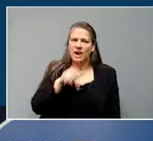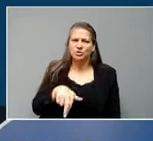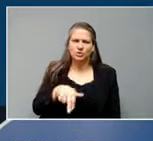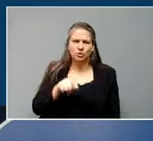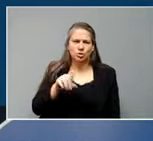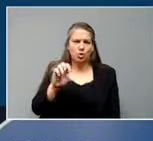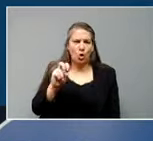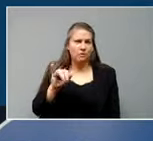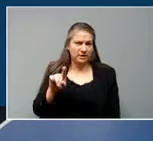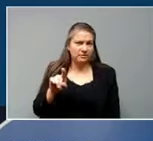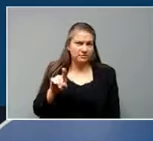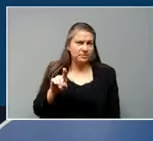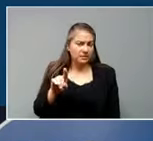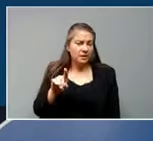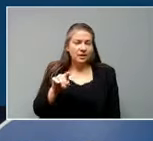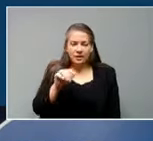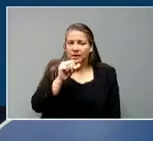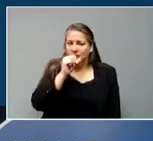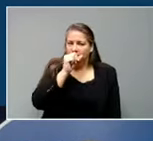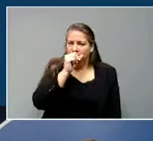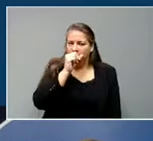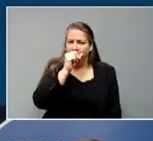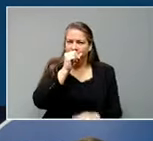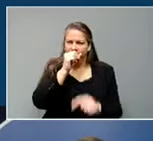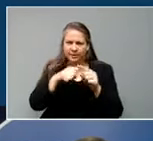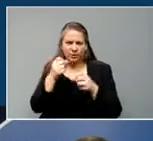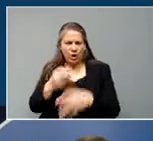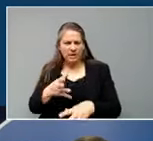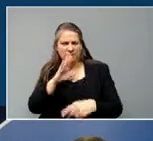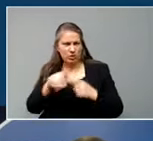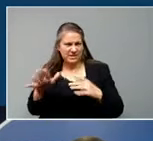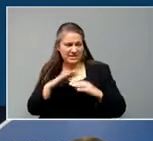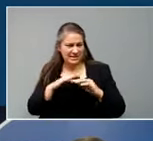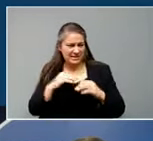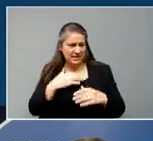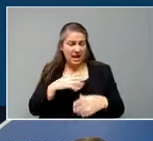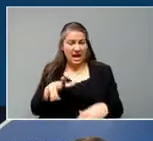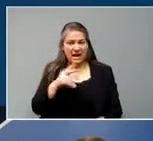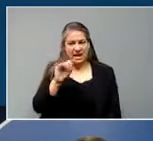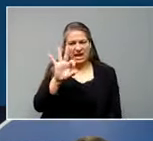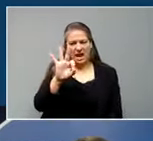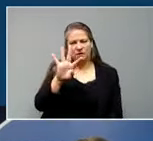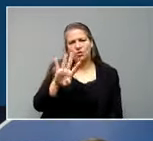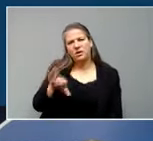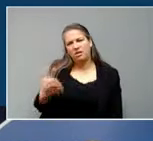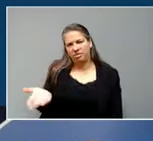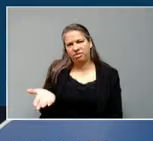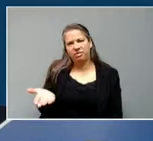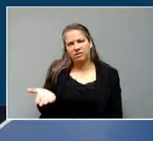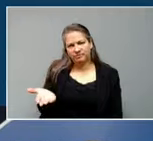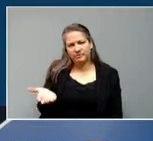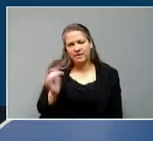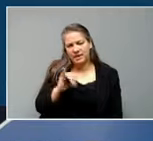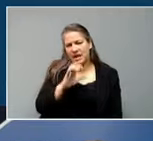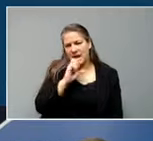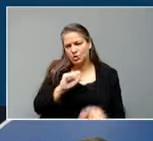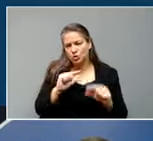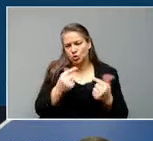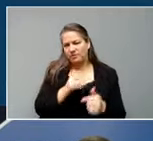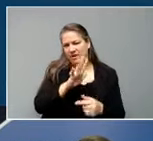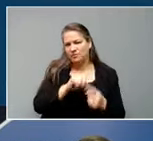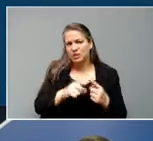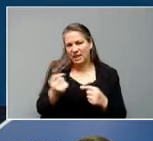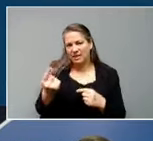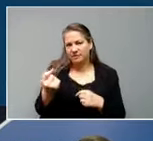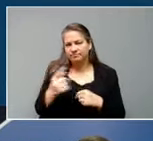what it does to your system. We've lost 94 kids in that age group.